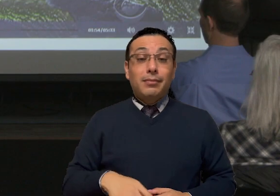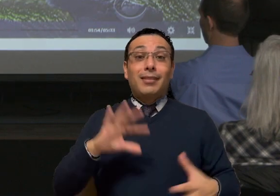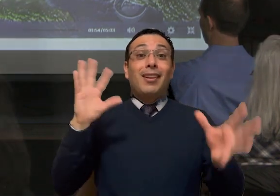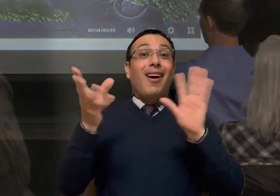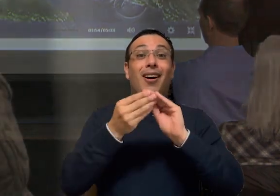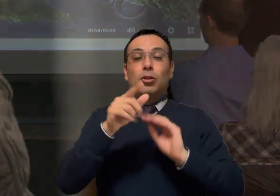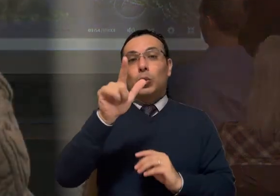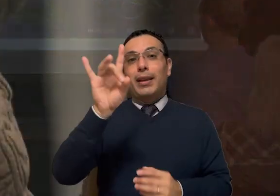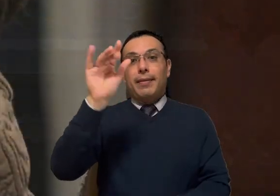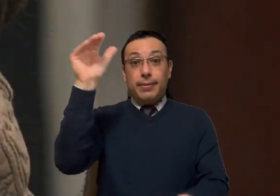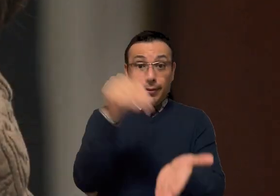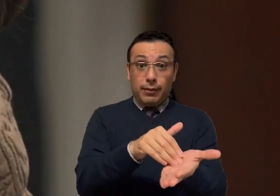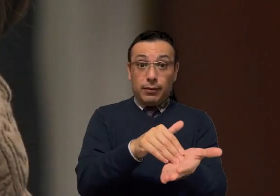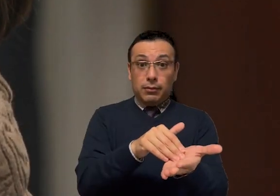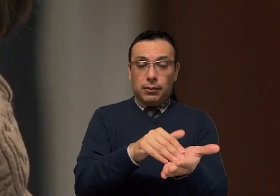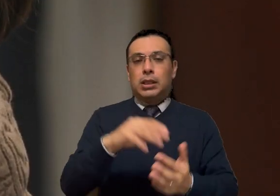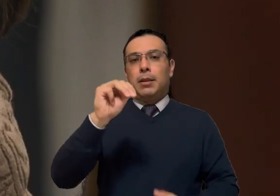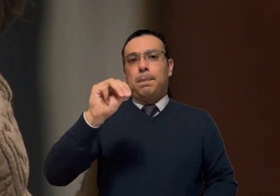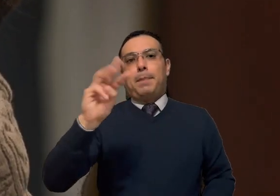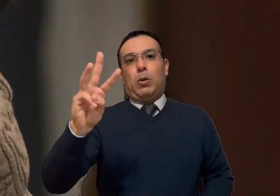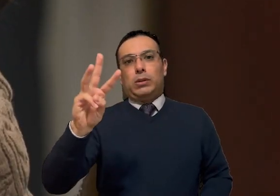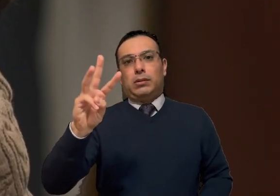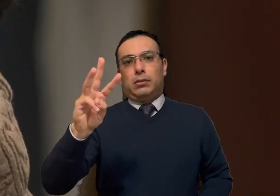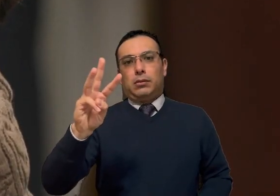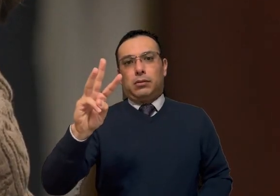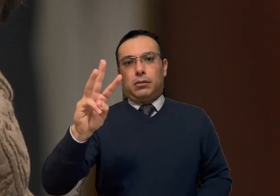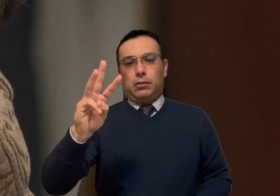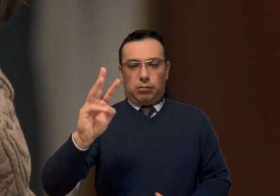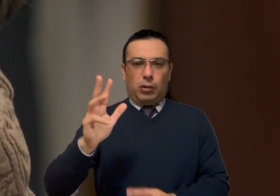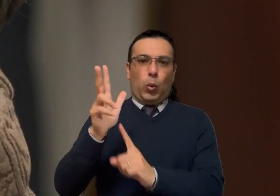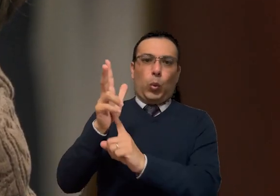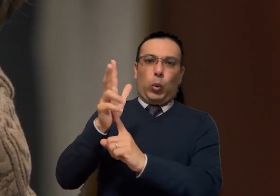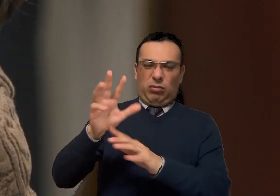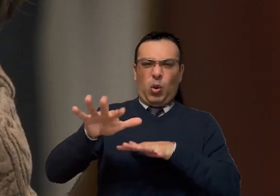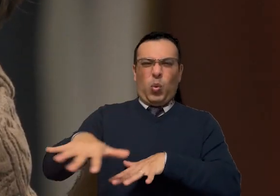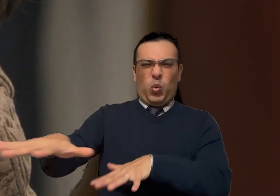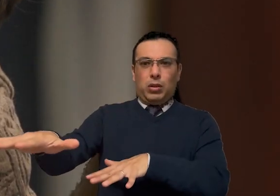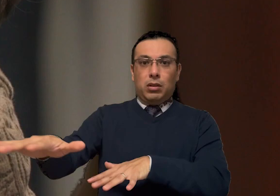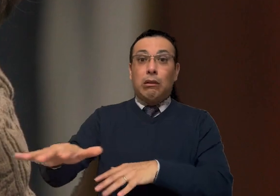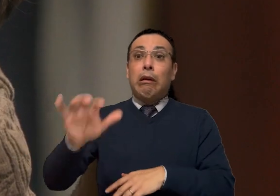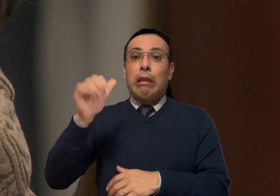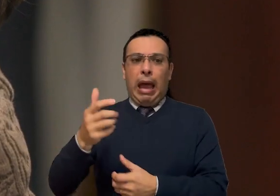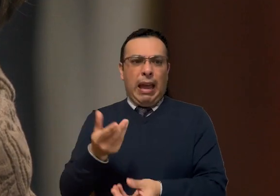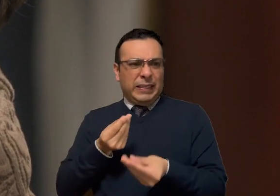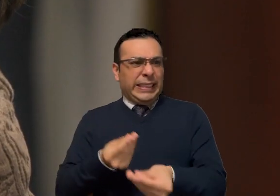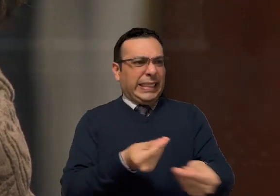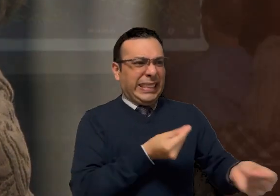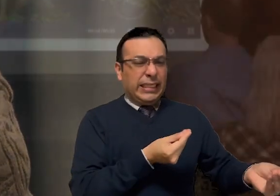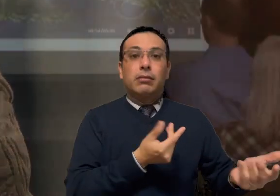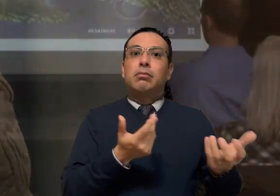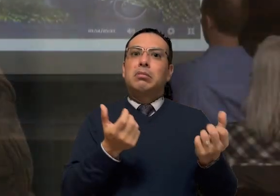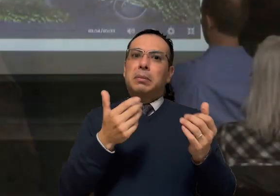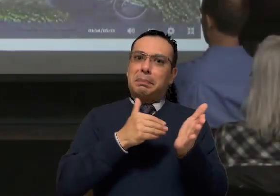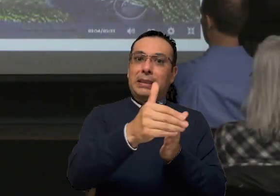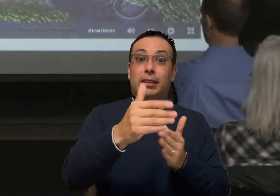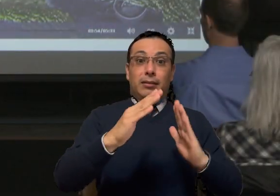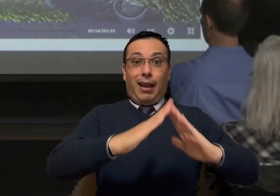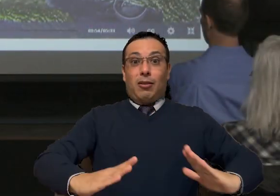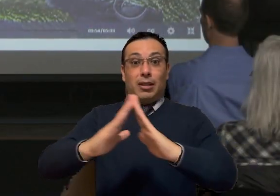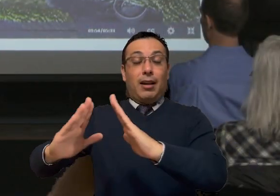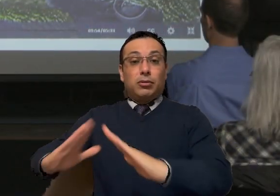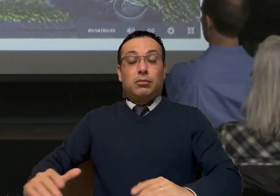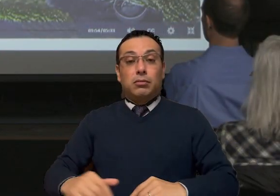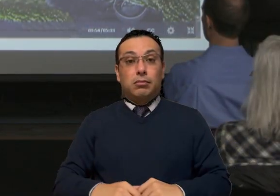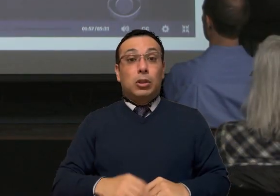28,000 megawatts of offshore wind. That equates to millions of homes. In addition